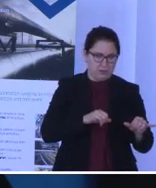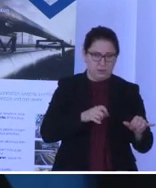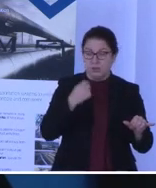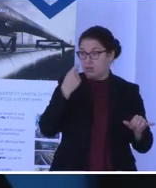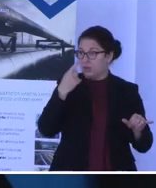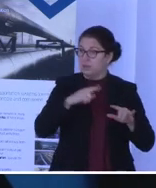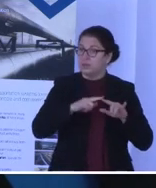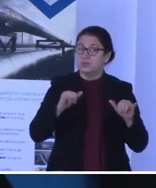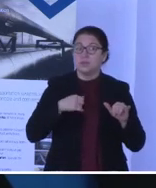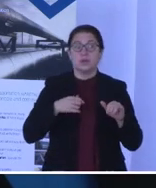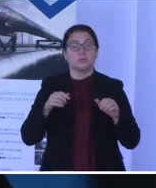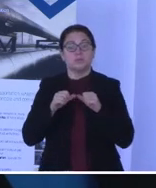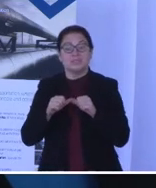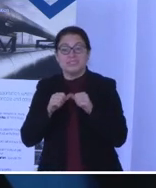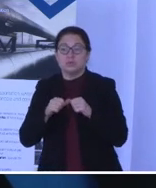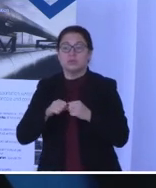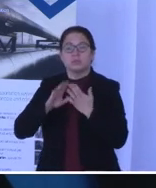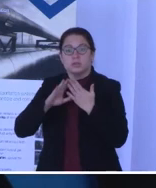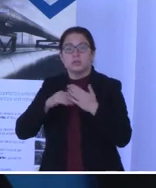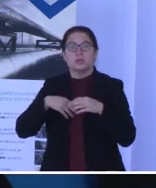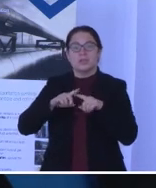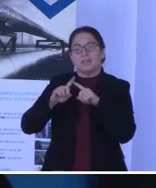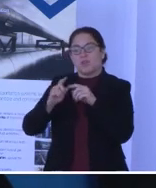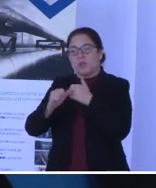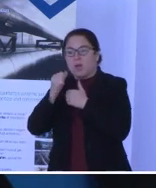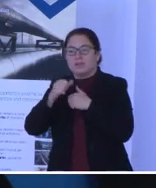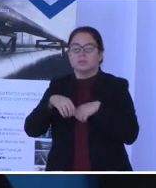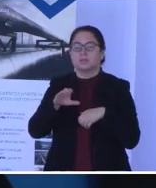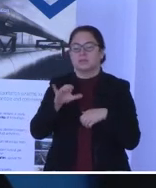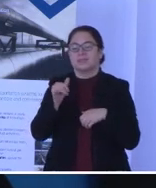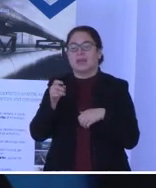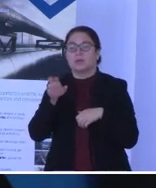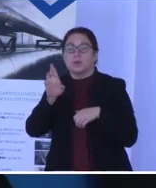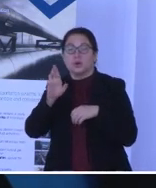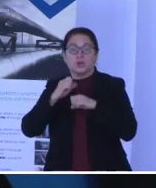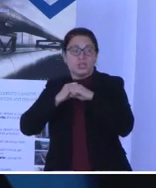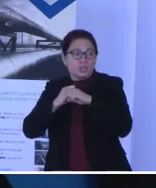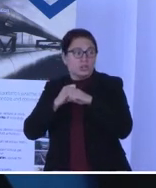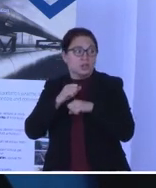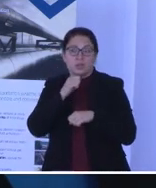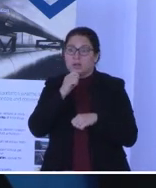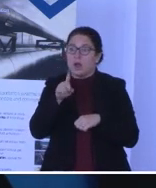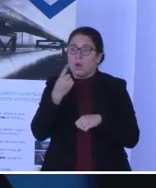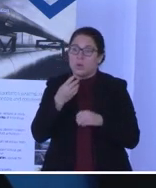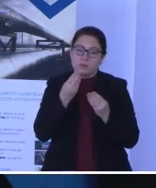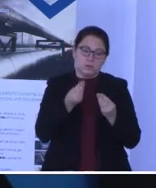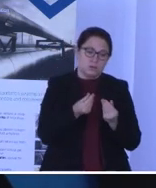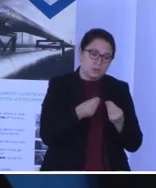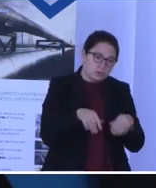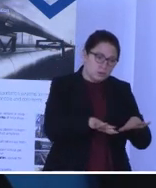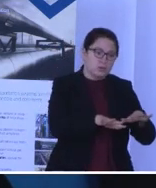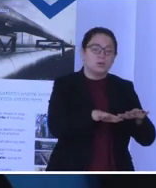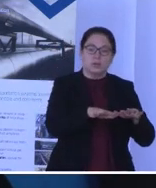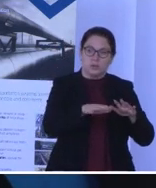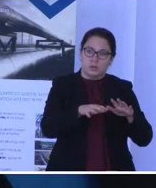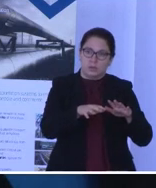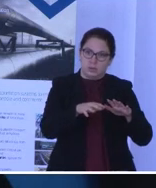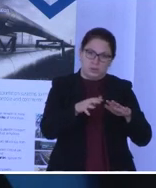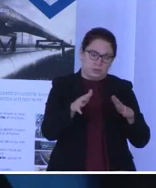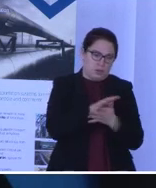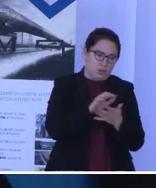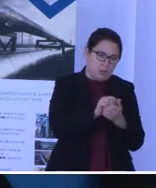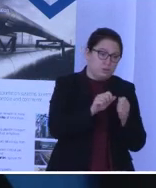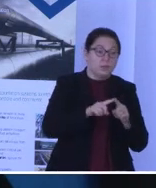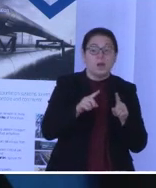new threats. Cybersecurity, not just attacks like we saw on Colonial Pipeline, but concerns